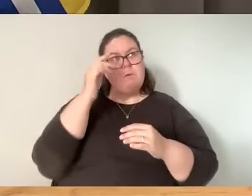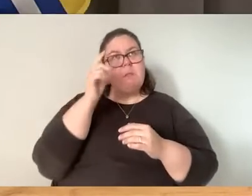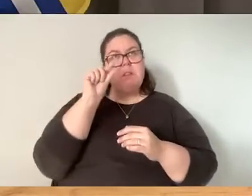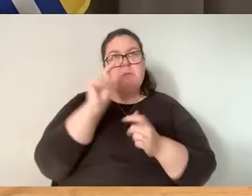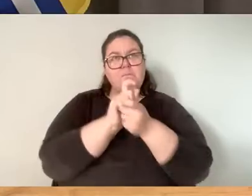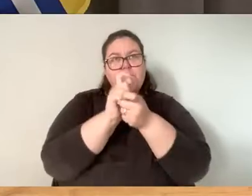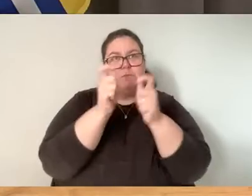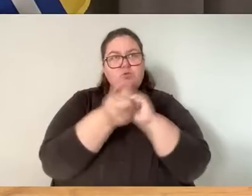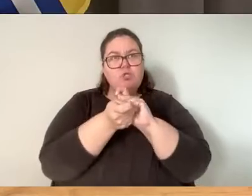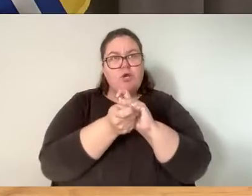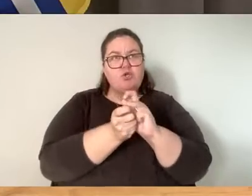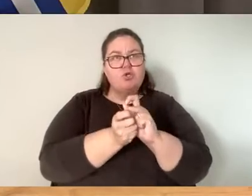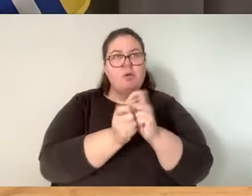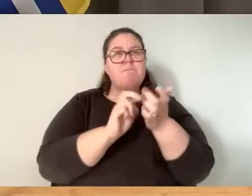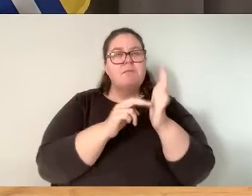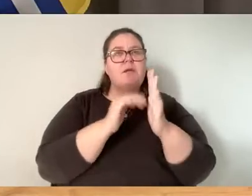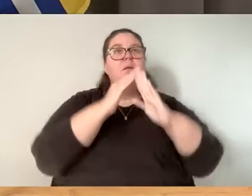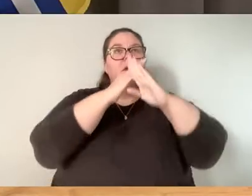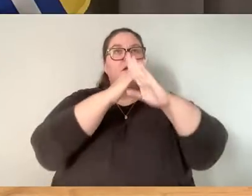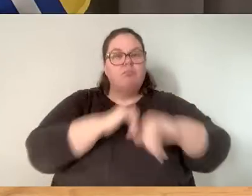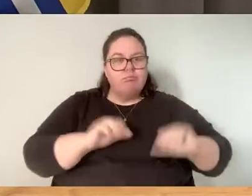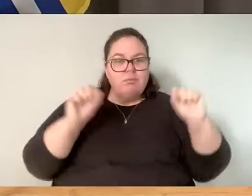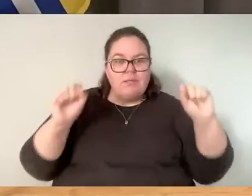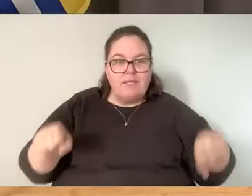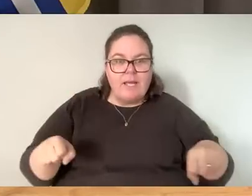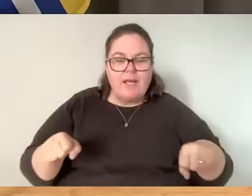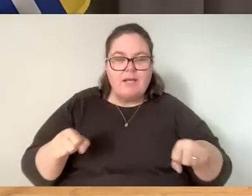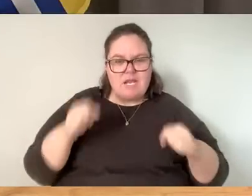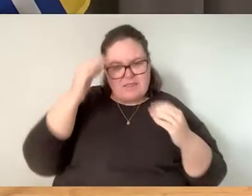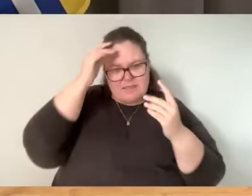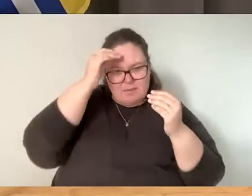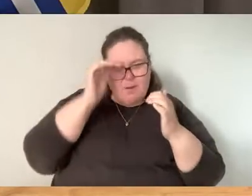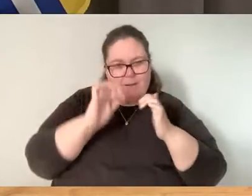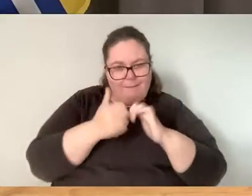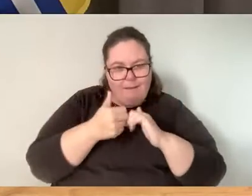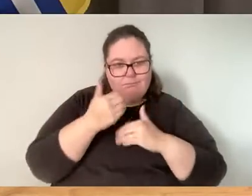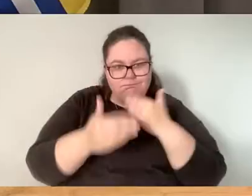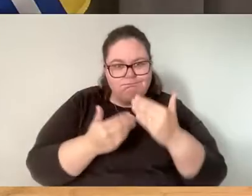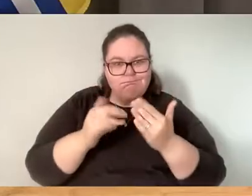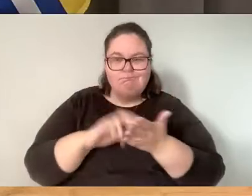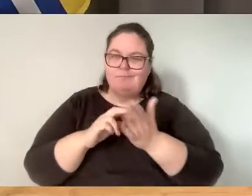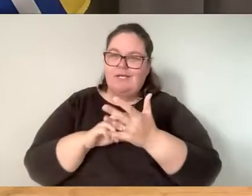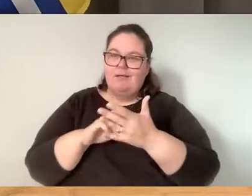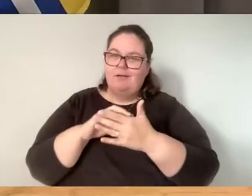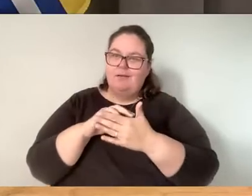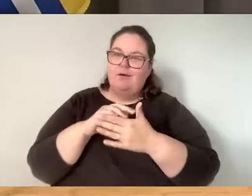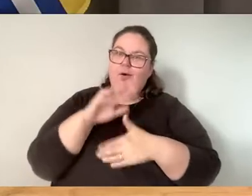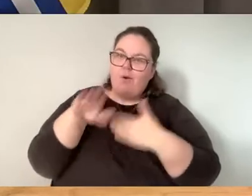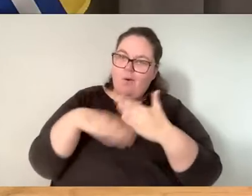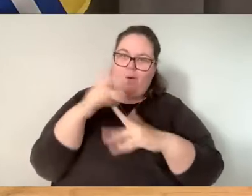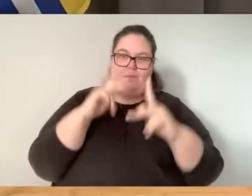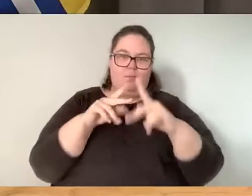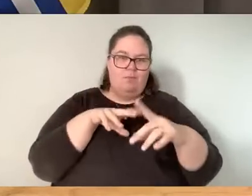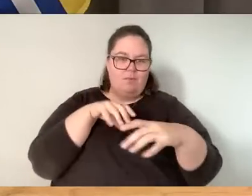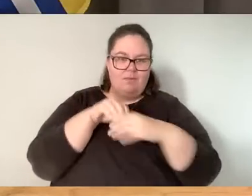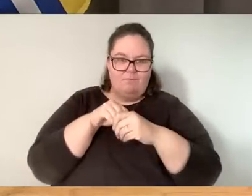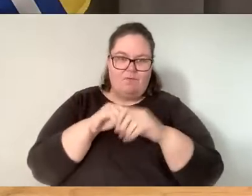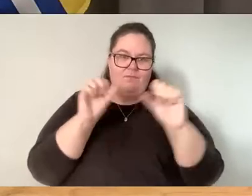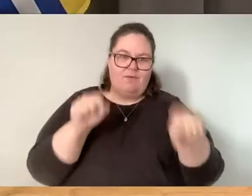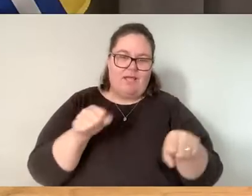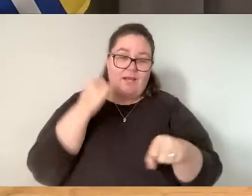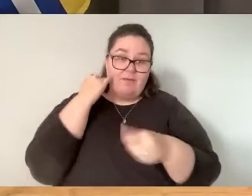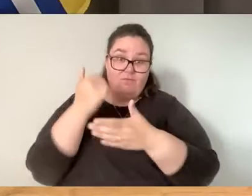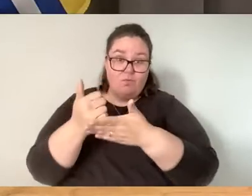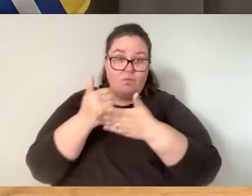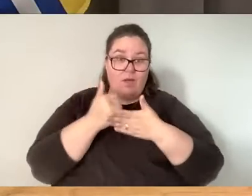remove barriers and make New Brunswick more accessible. This will only enhance our efforts. J'encourage